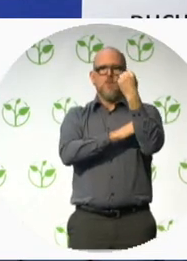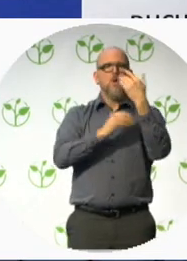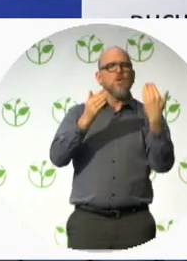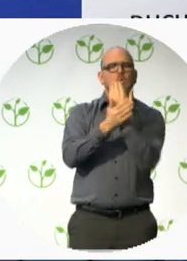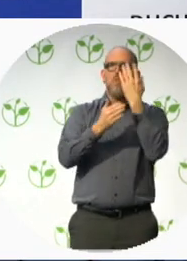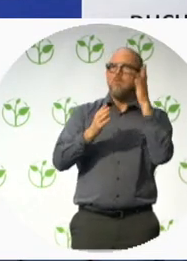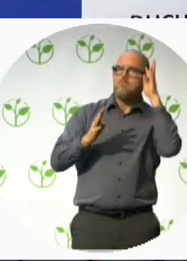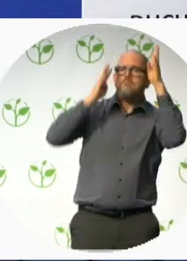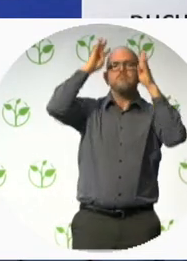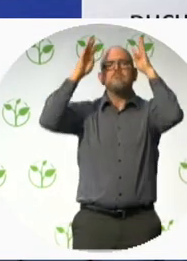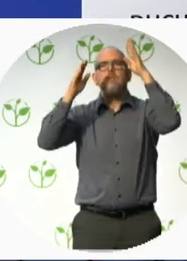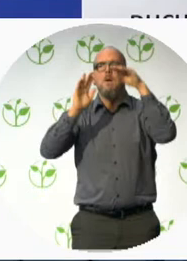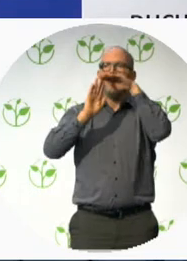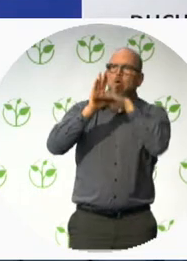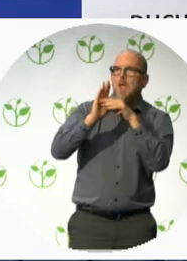digital services.